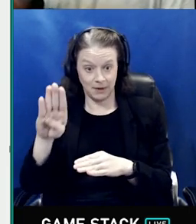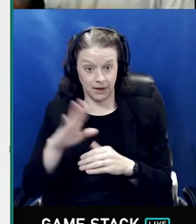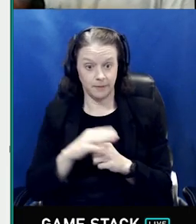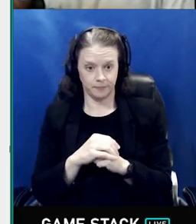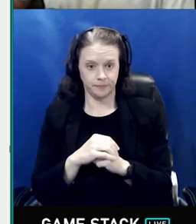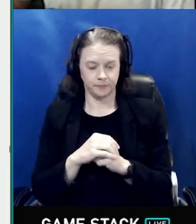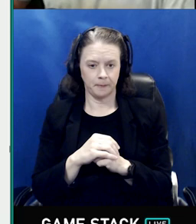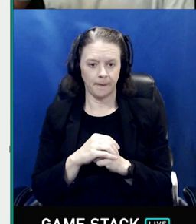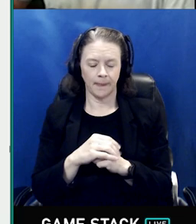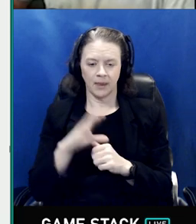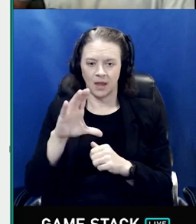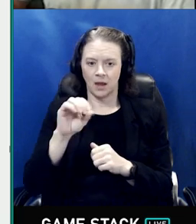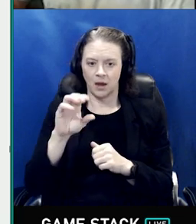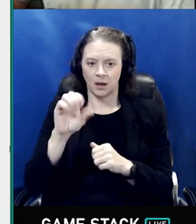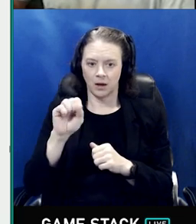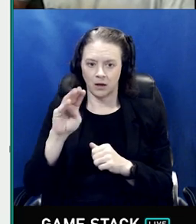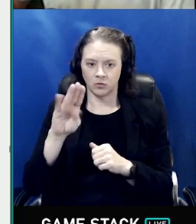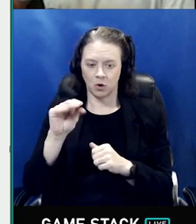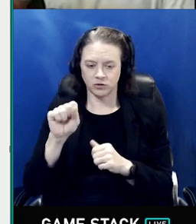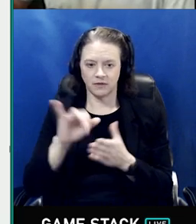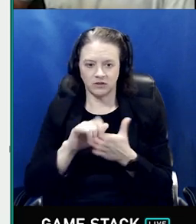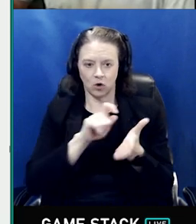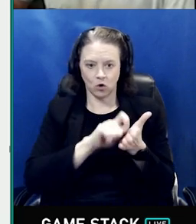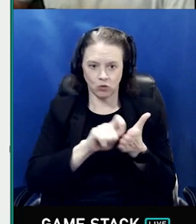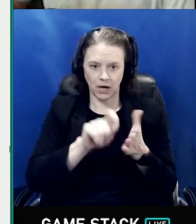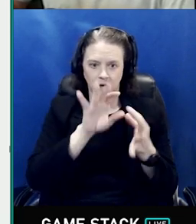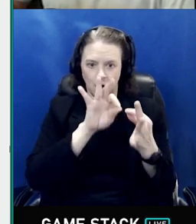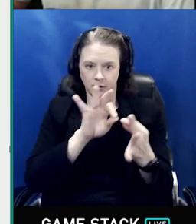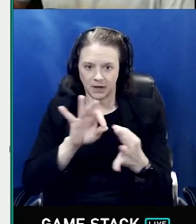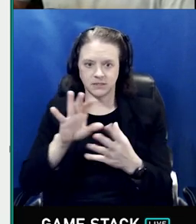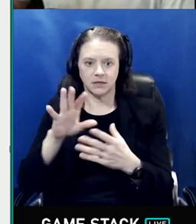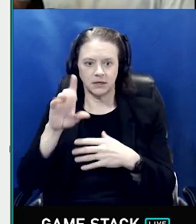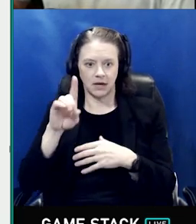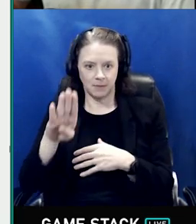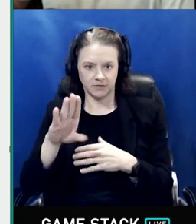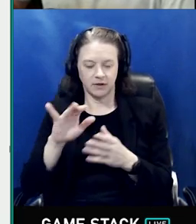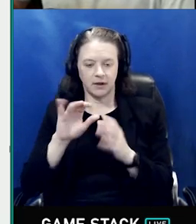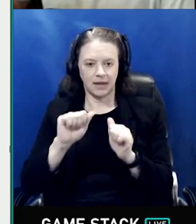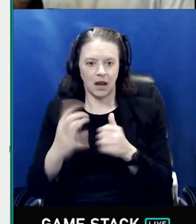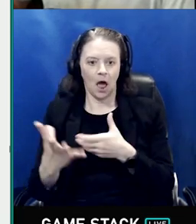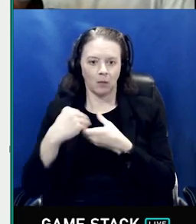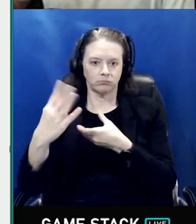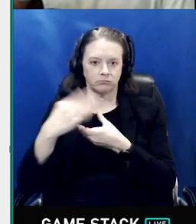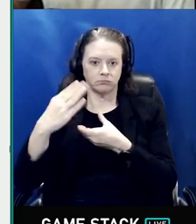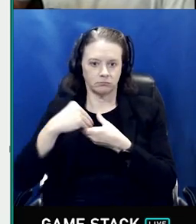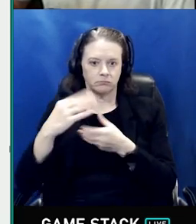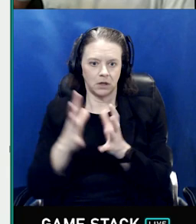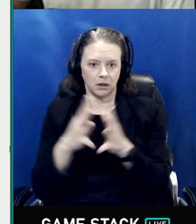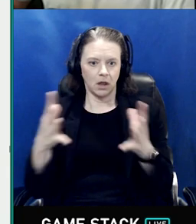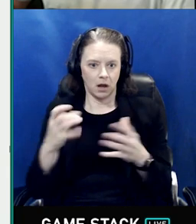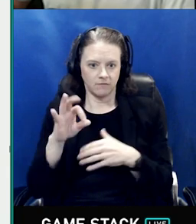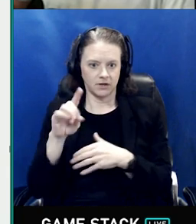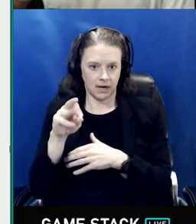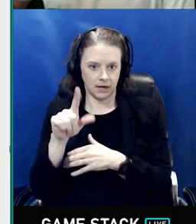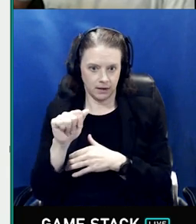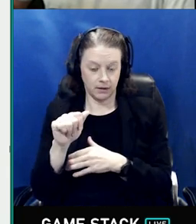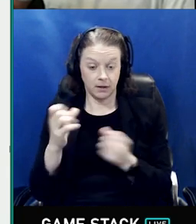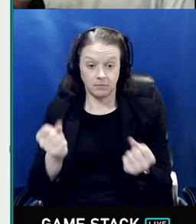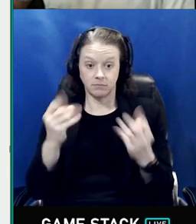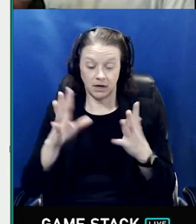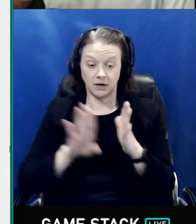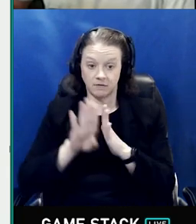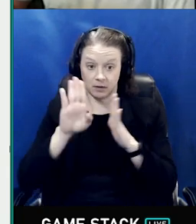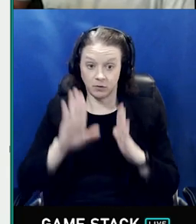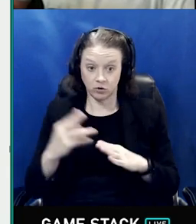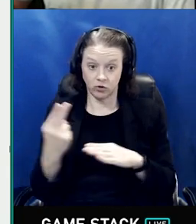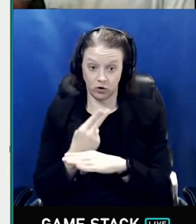Cosmos is a write-optimized database and can easily ingest large amounts of data. Many developers use Cosmos as a means to